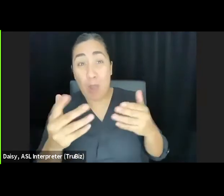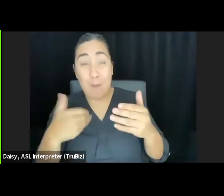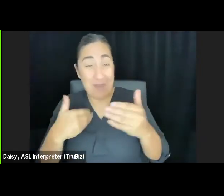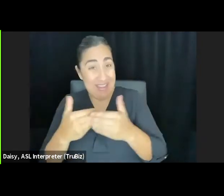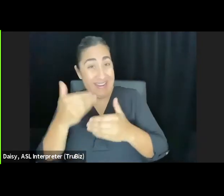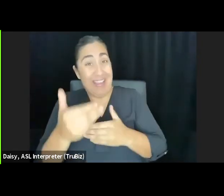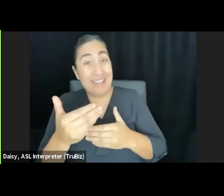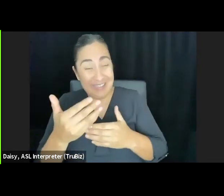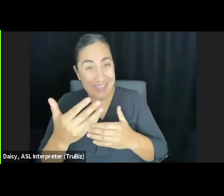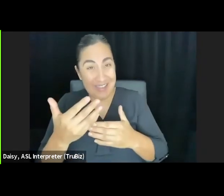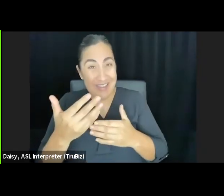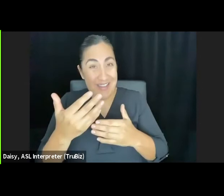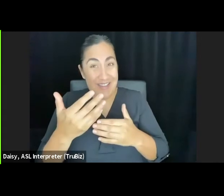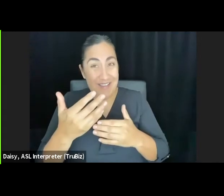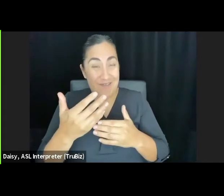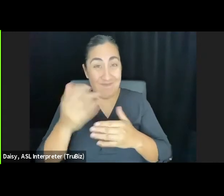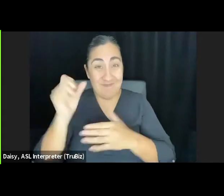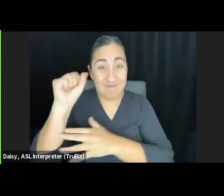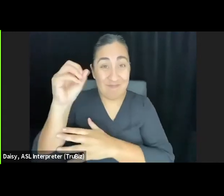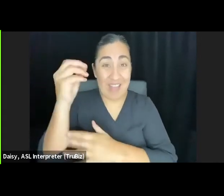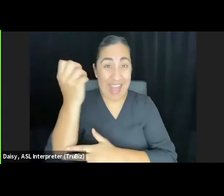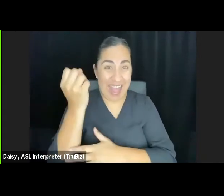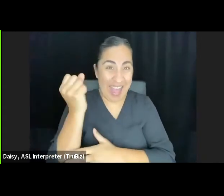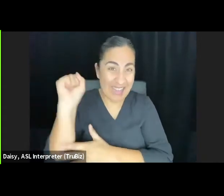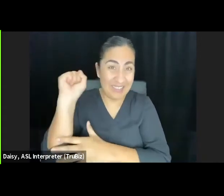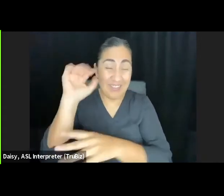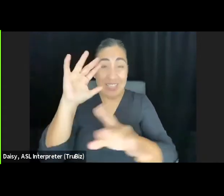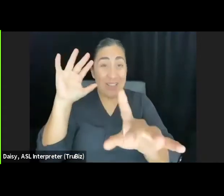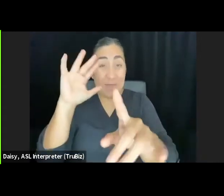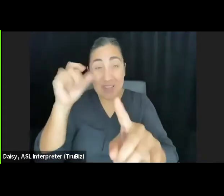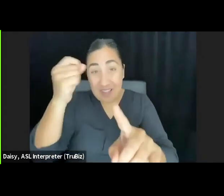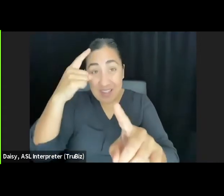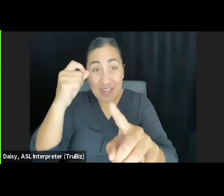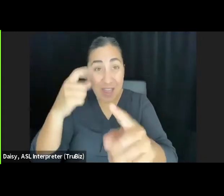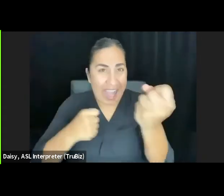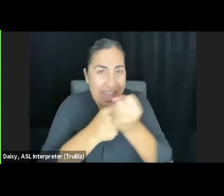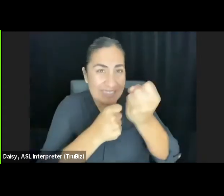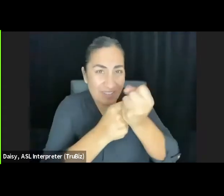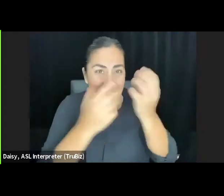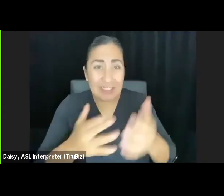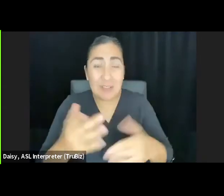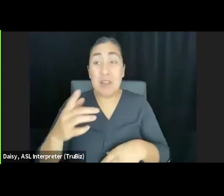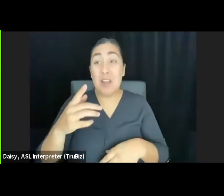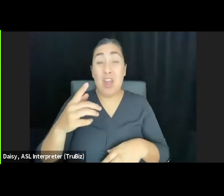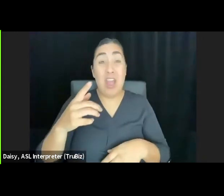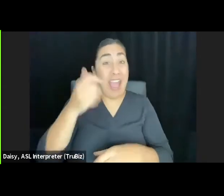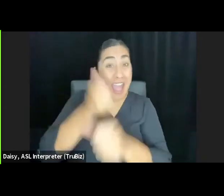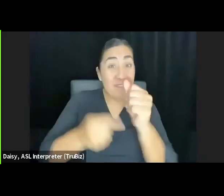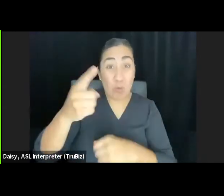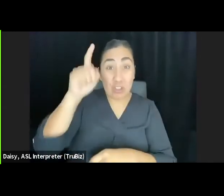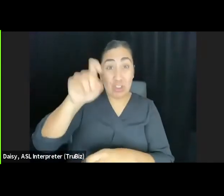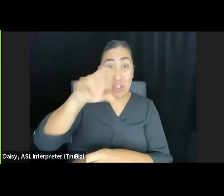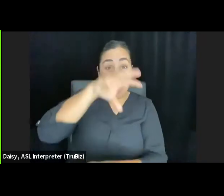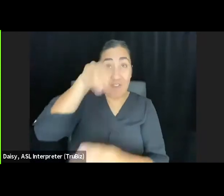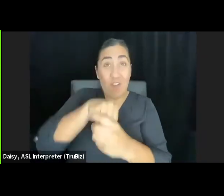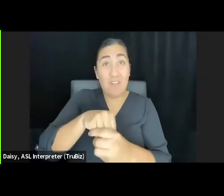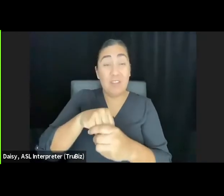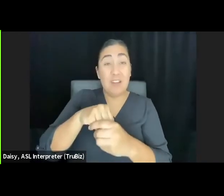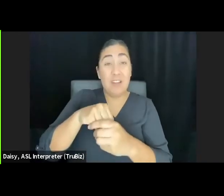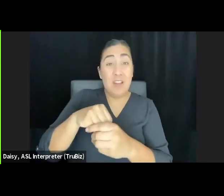take part in the census. Census only happens every 10 years. So we have